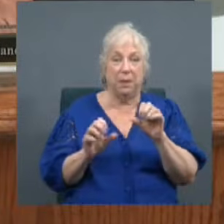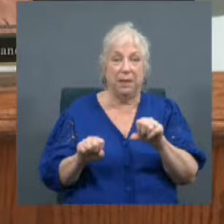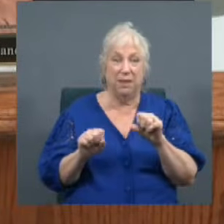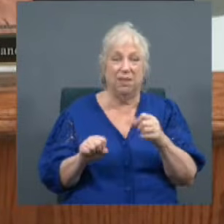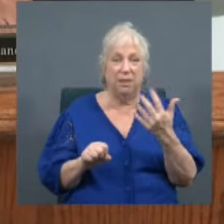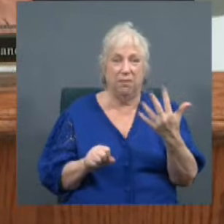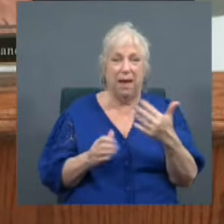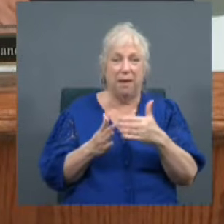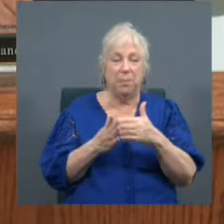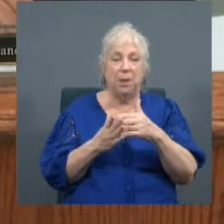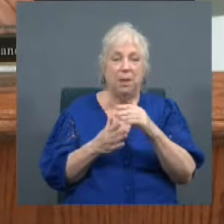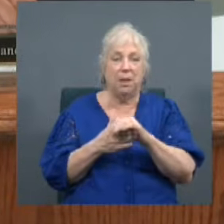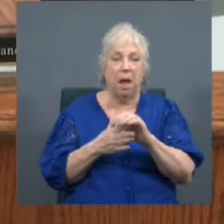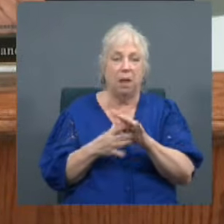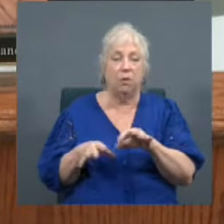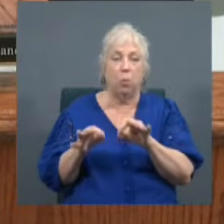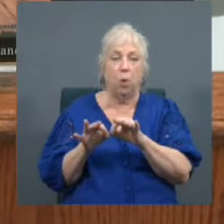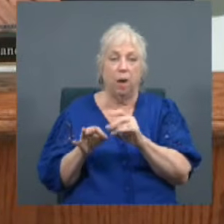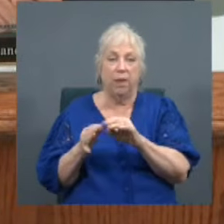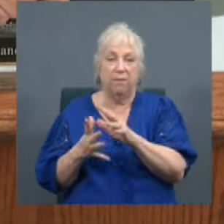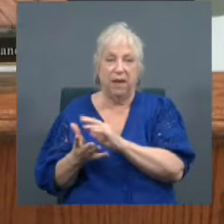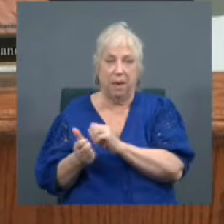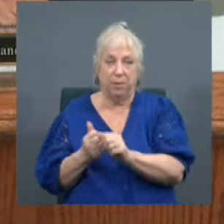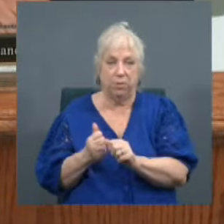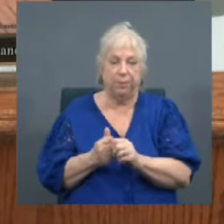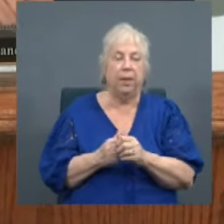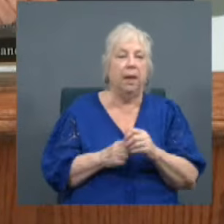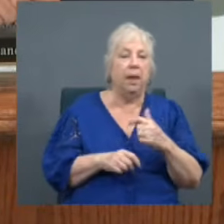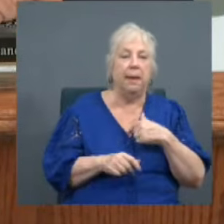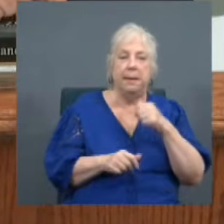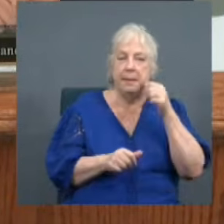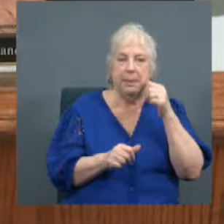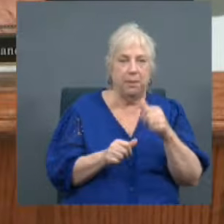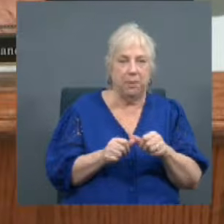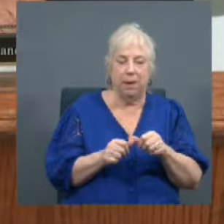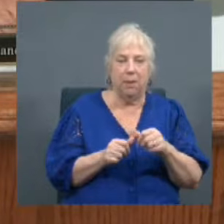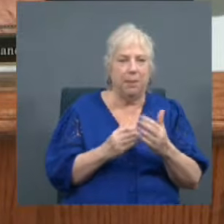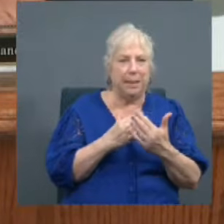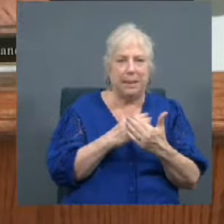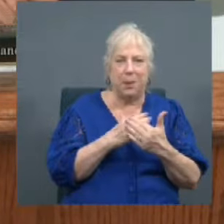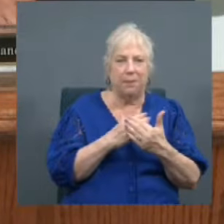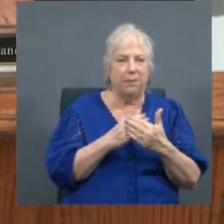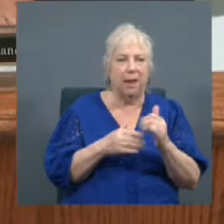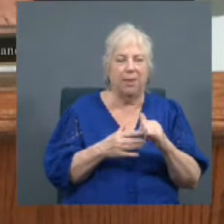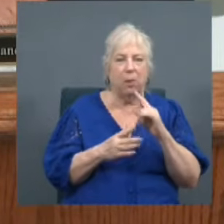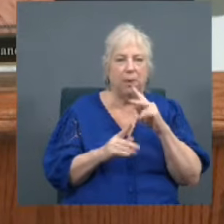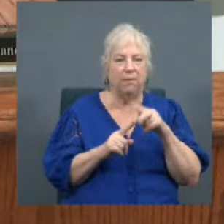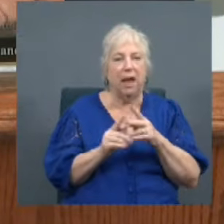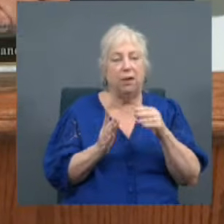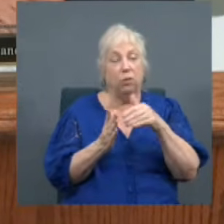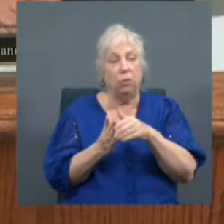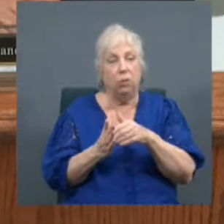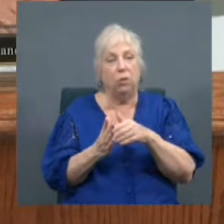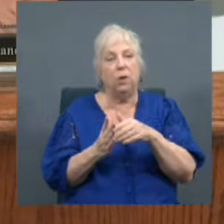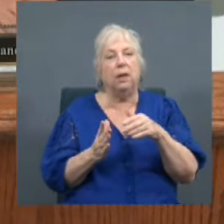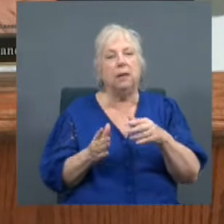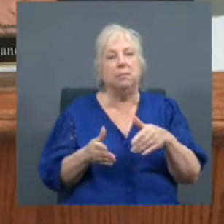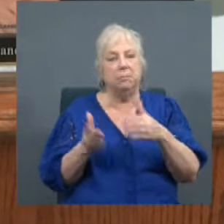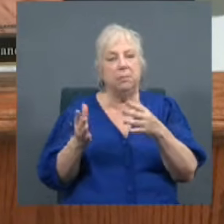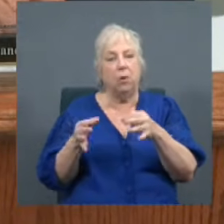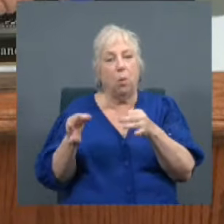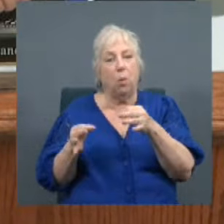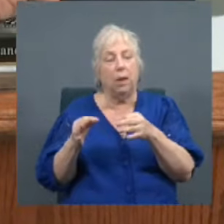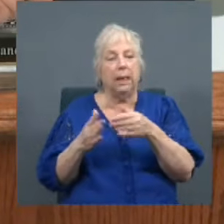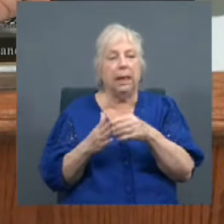of damage. I don't recall being notified that we filed suit against Marquette in '23,